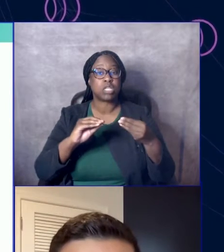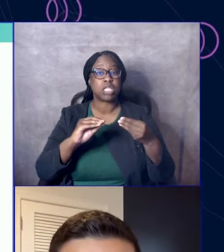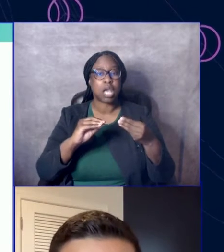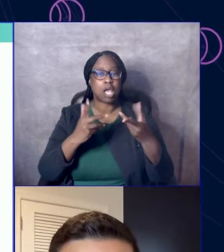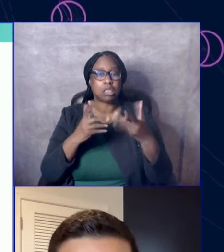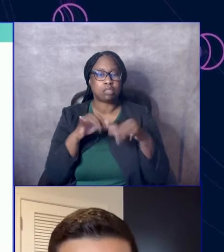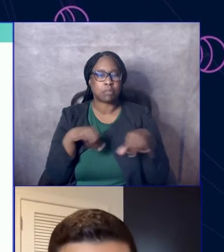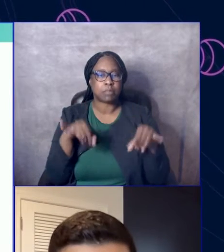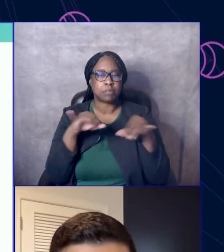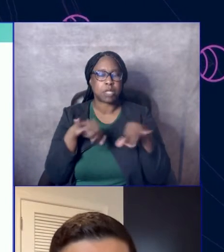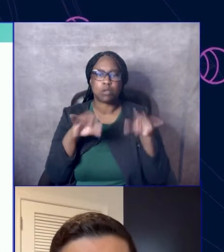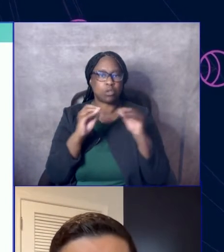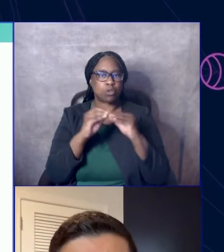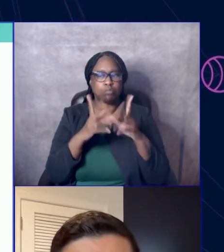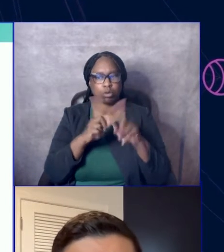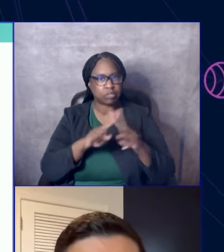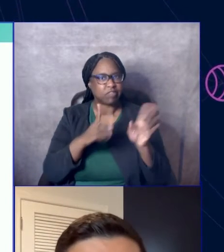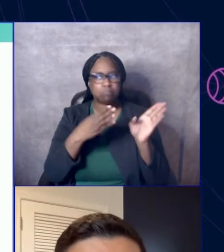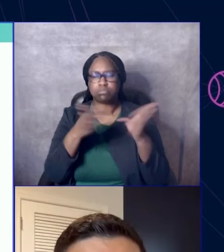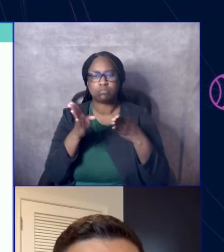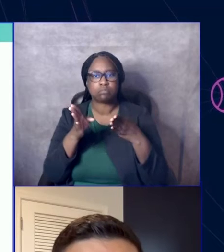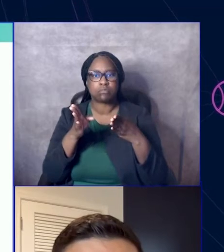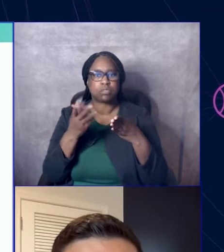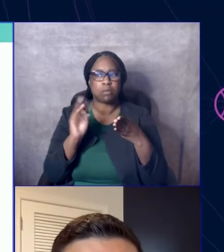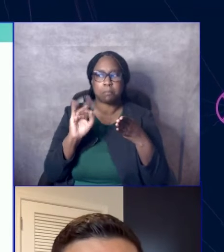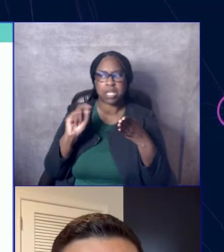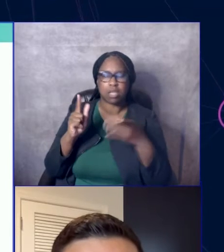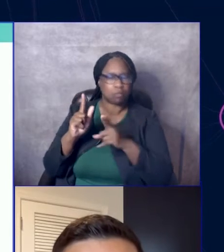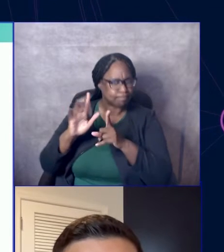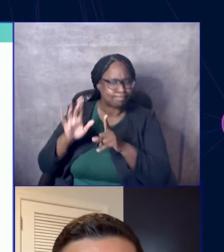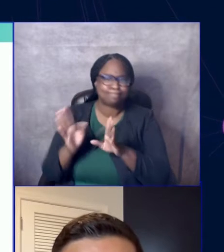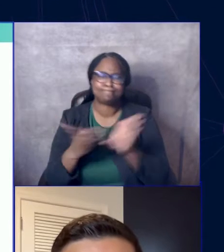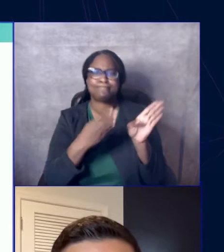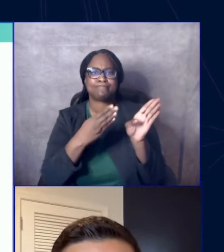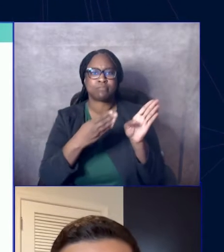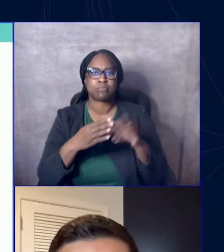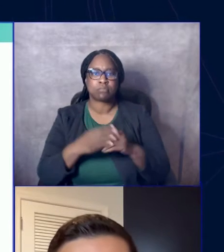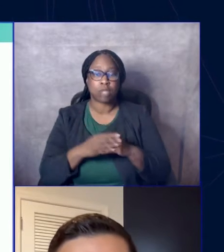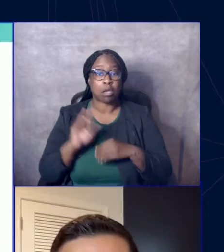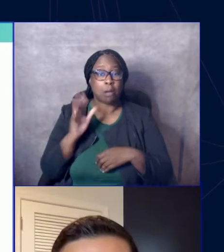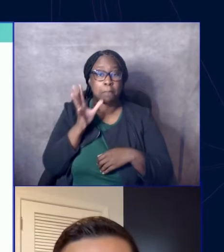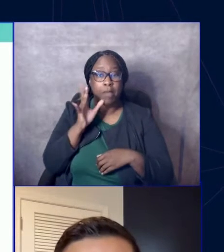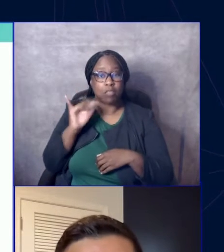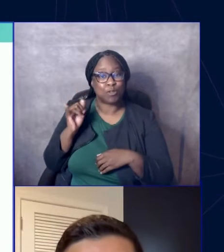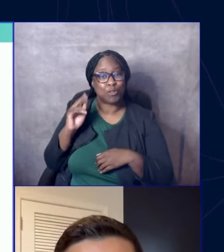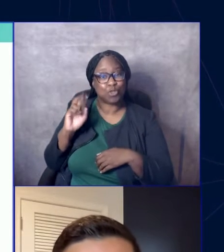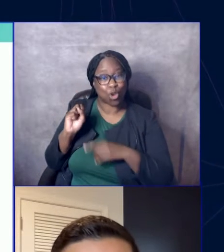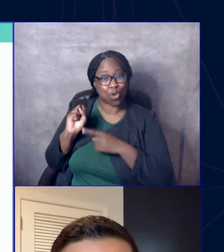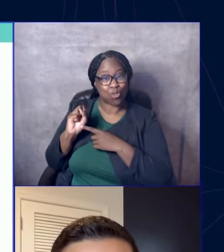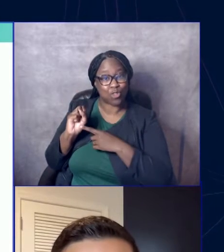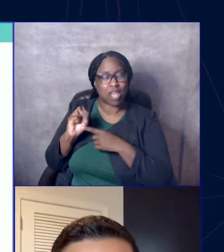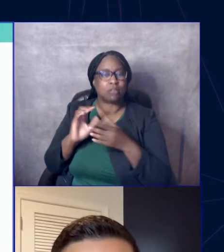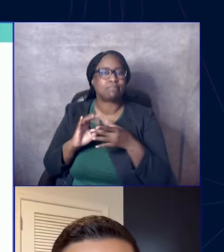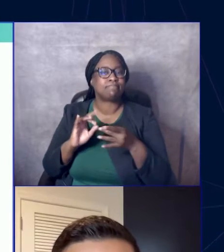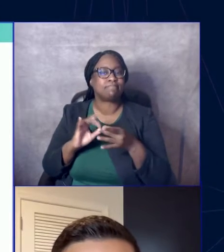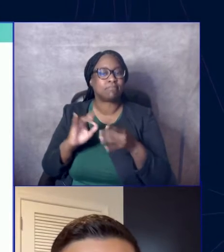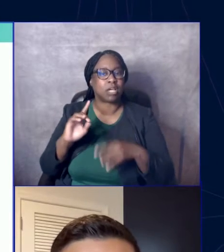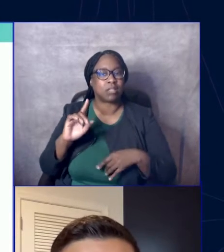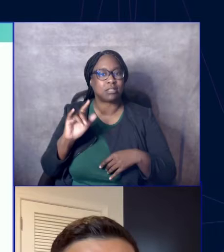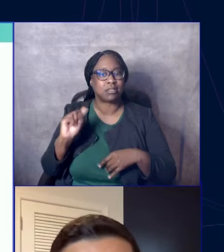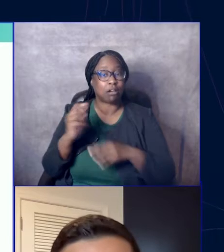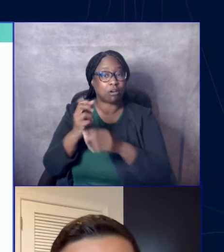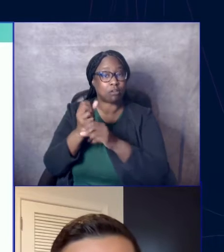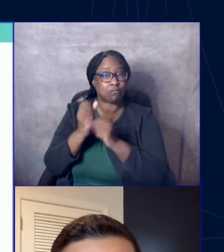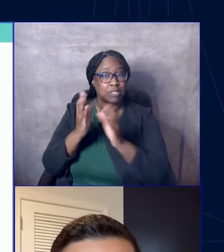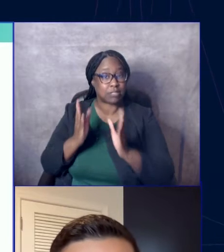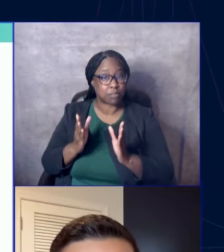tell the story. So you'll see on the screen, we worked with a reporter at Mother Jones to tell the story of a DACA recipient who was